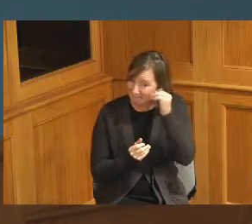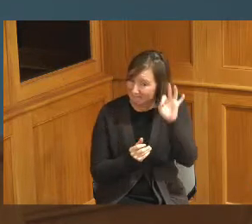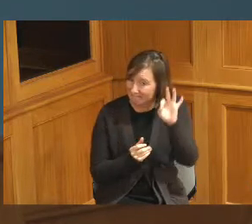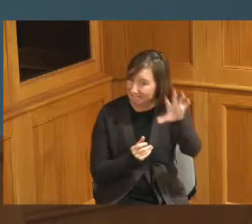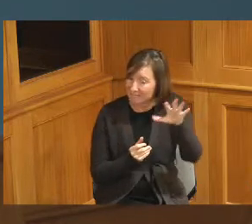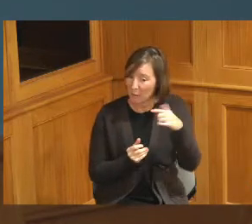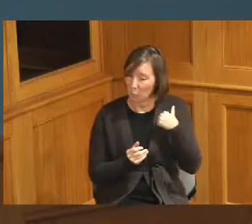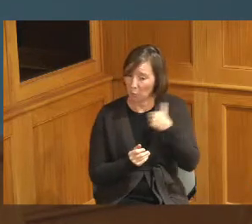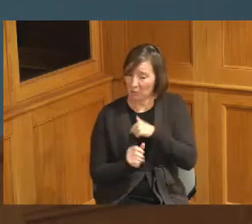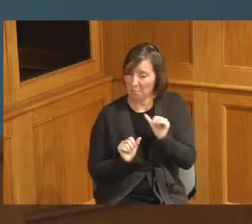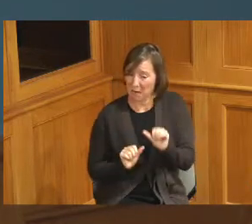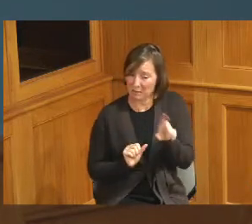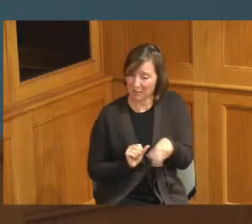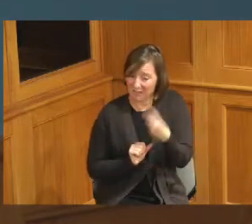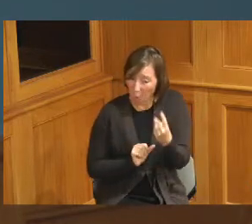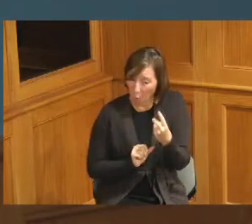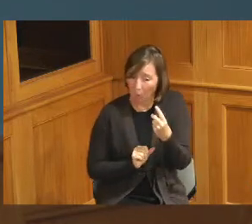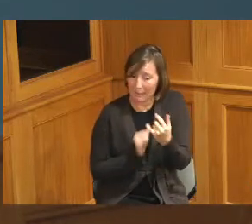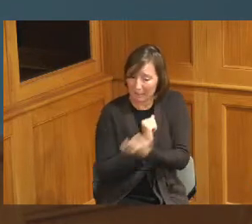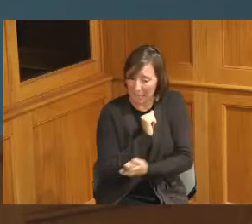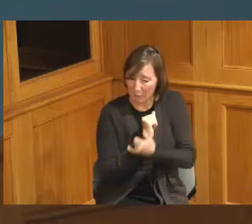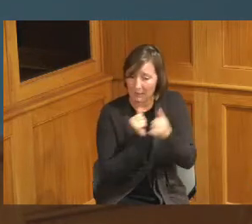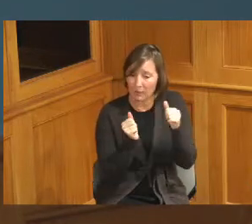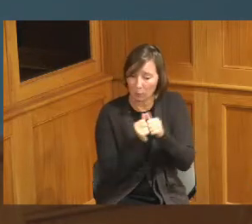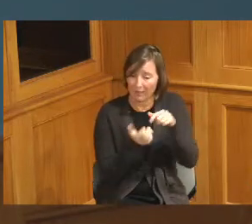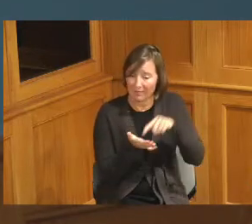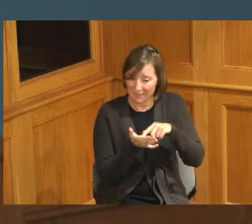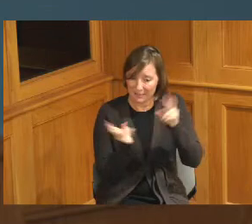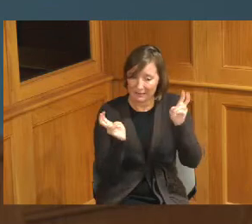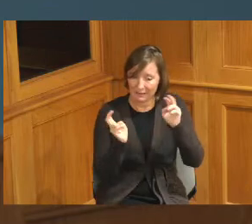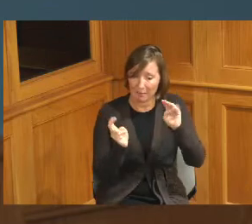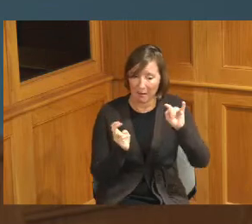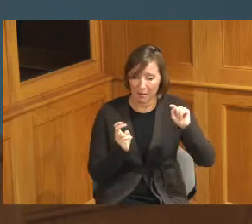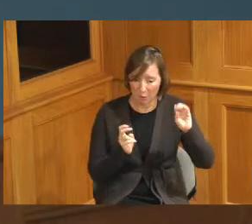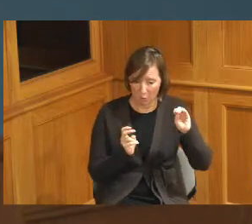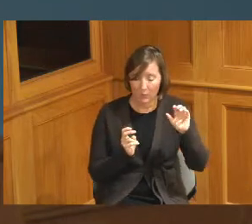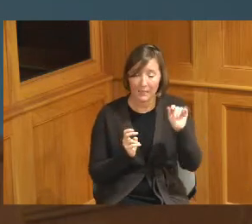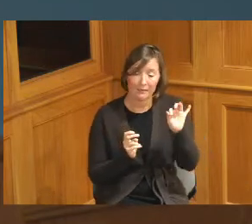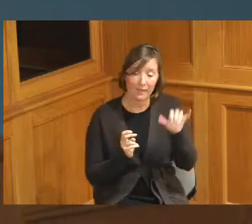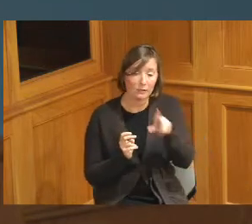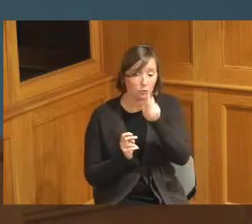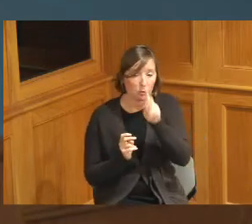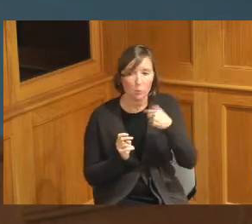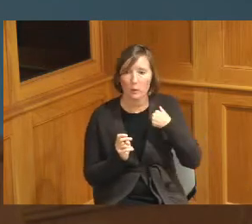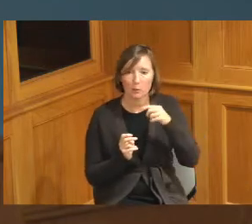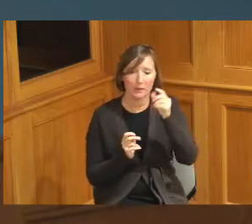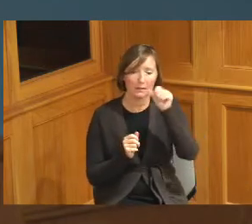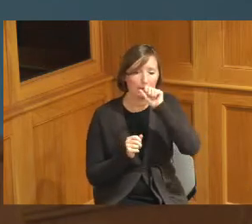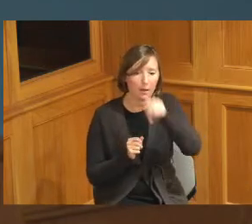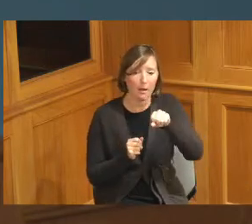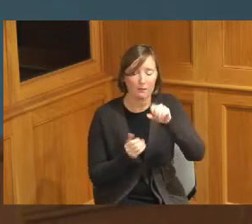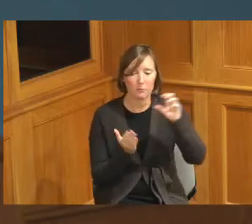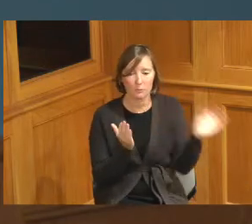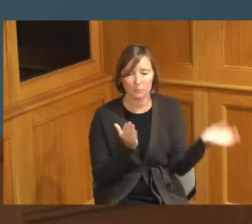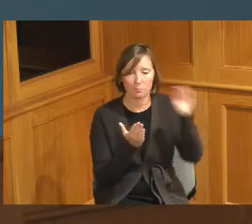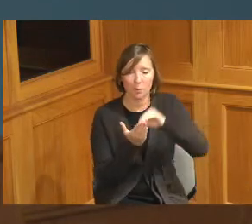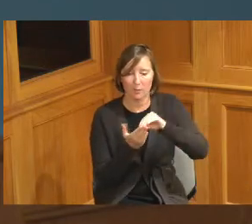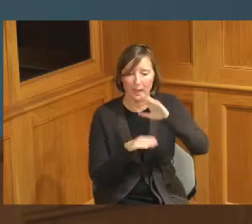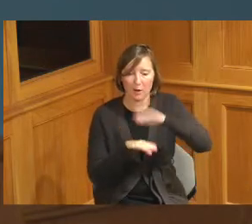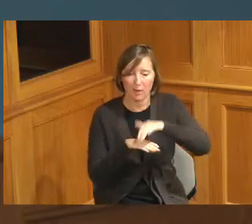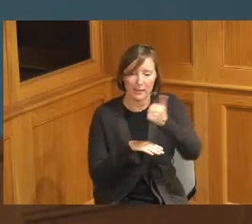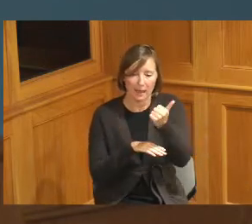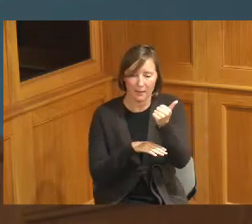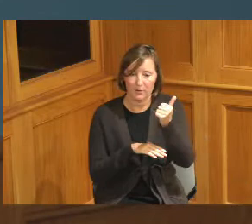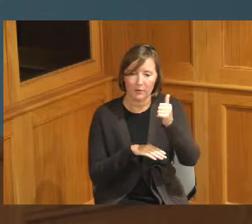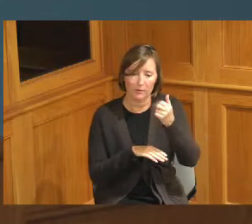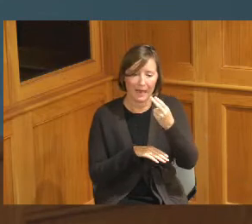county that has this type of model. So if that's true, we love to put that on our other first as Hamilton County,